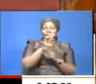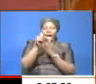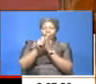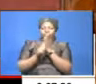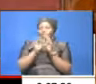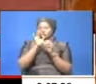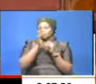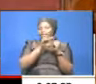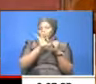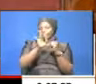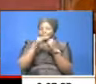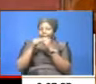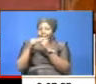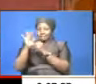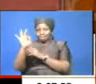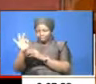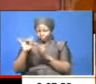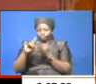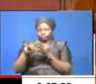38(3), and Article